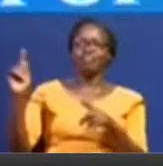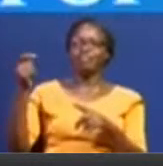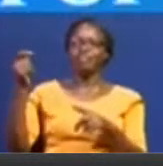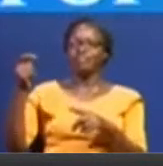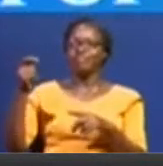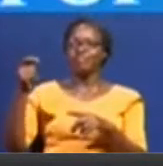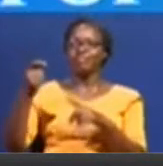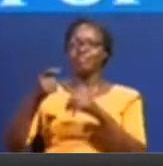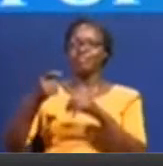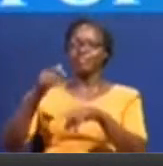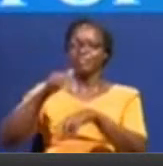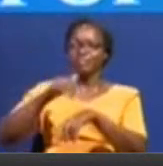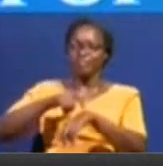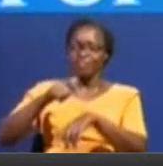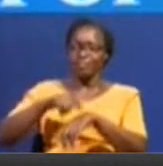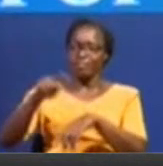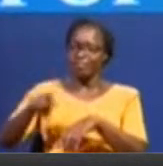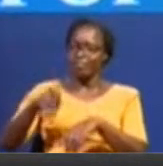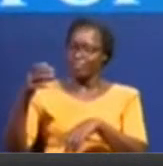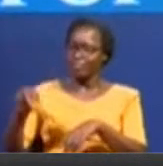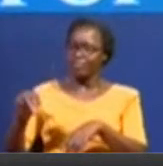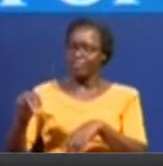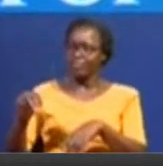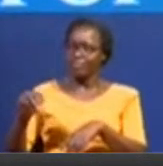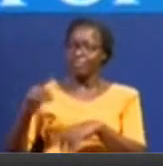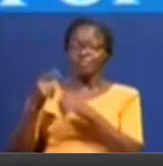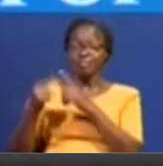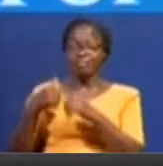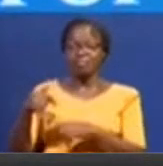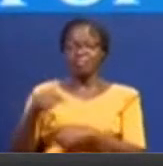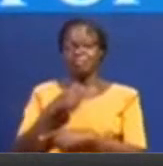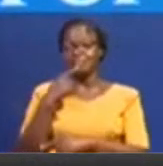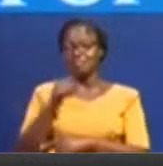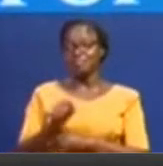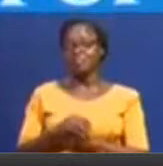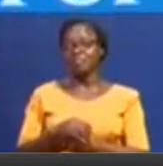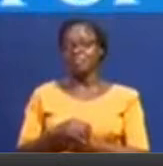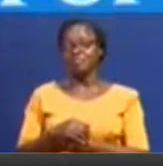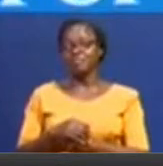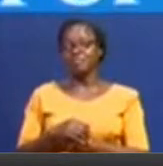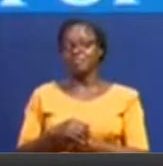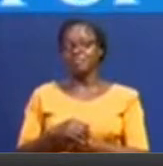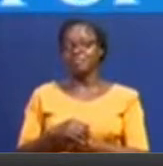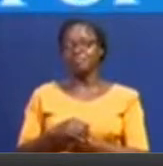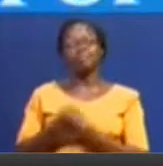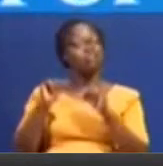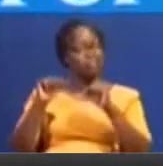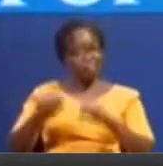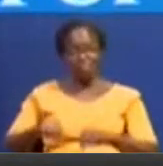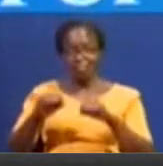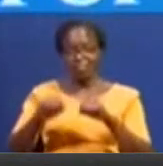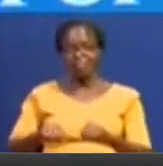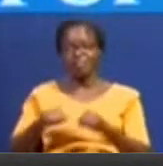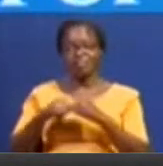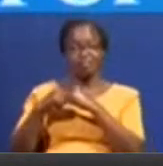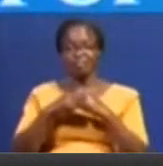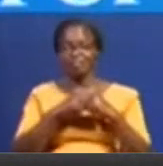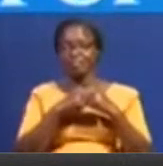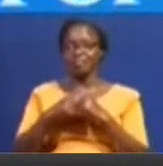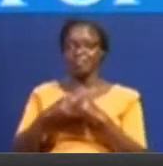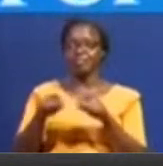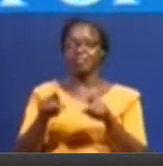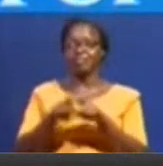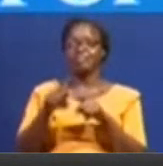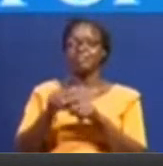of need. That is what we have been experiencing as the people of Kenya. So that is likely to be a challenge even in